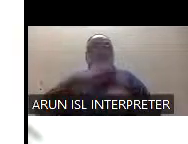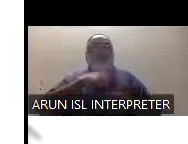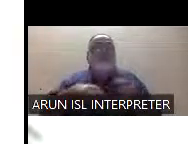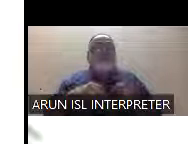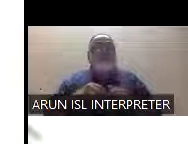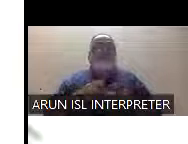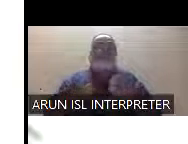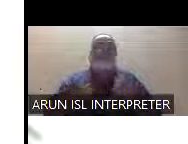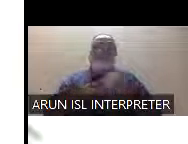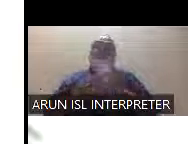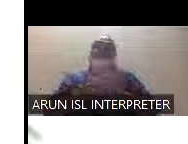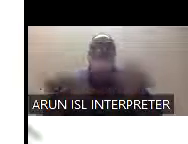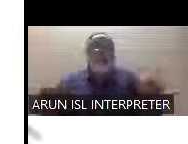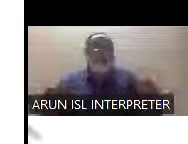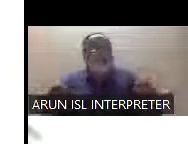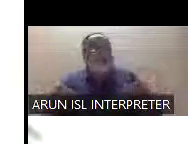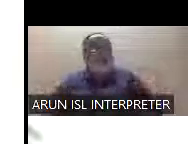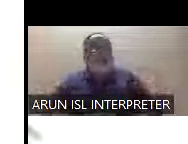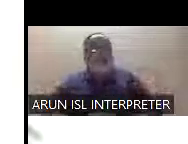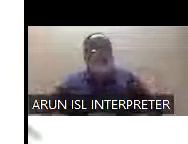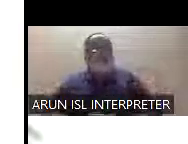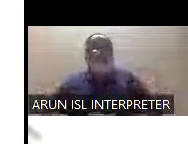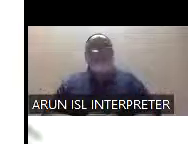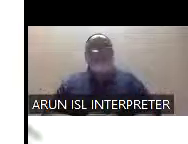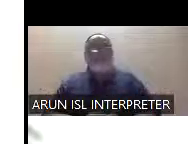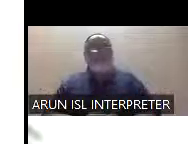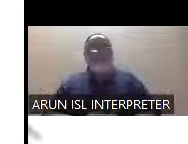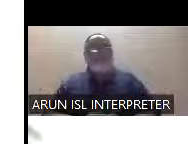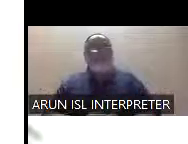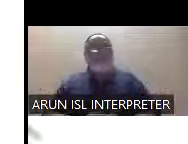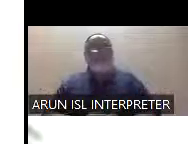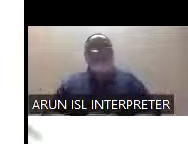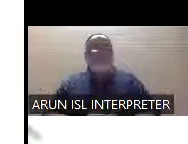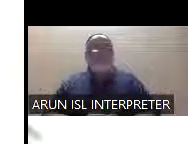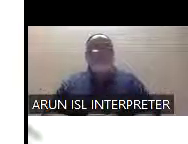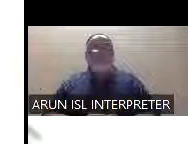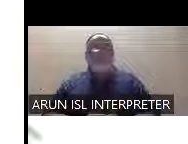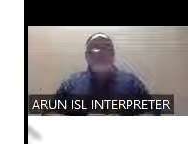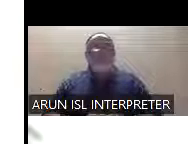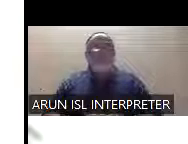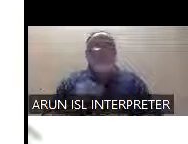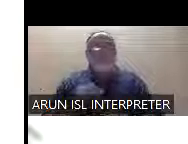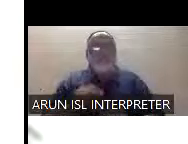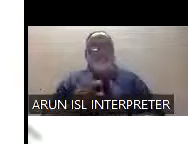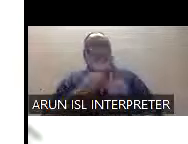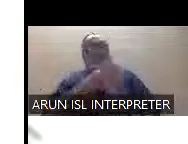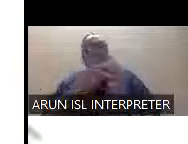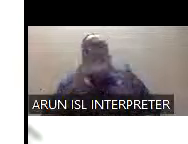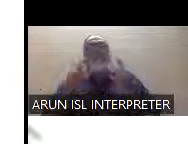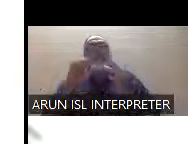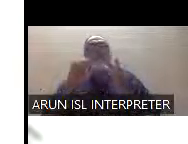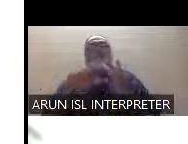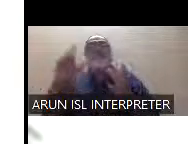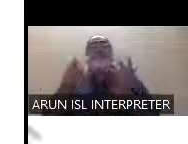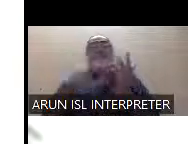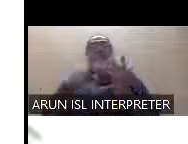Information and communication technology takes into its ambit all kinds of audio, print, electronic media, sign language,